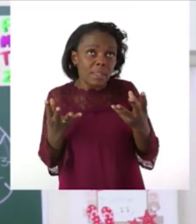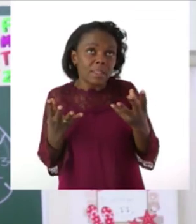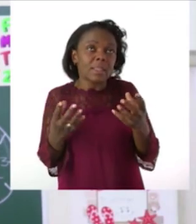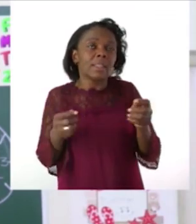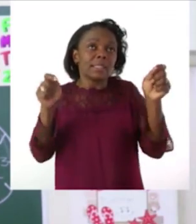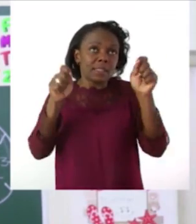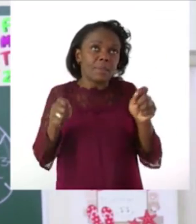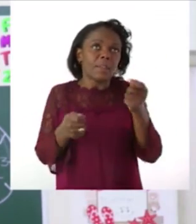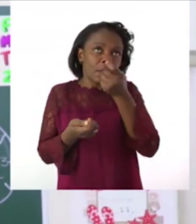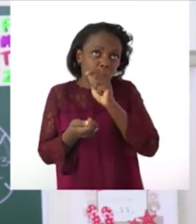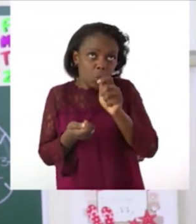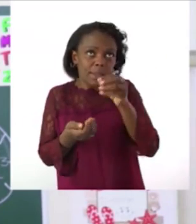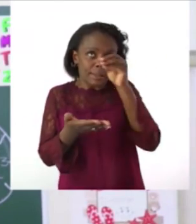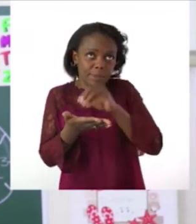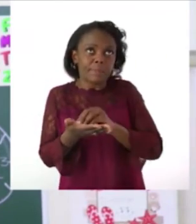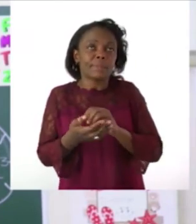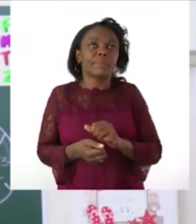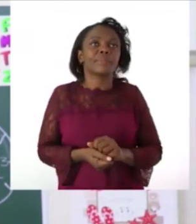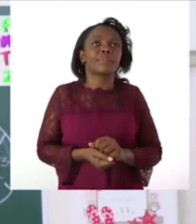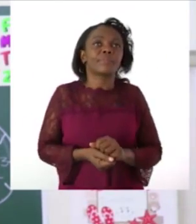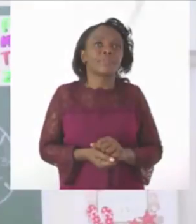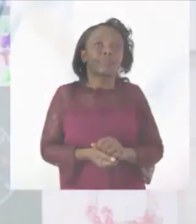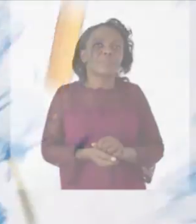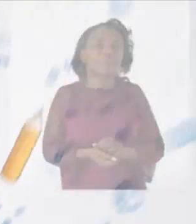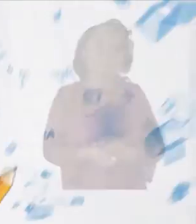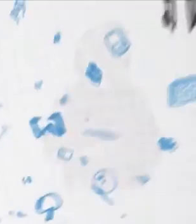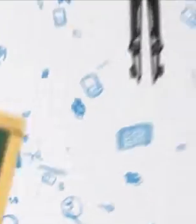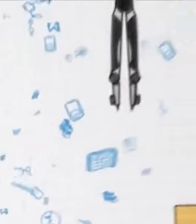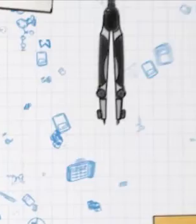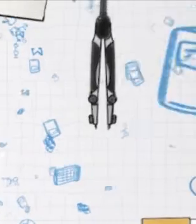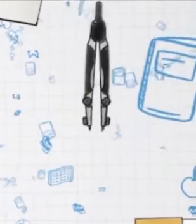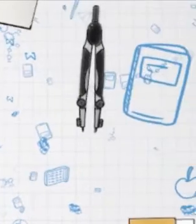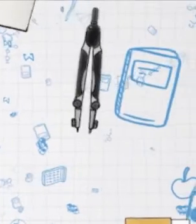correct answers. Thank you, learners.